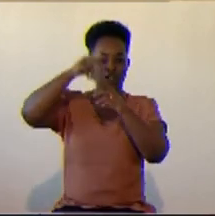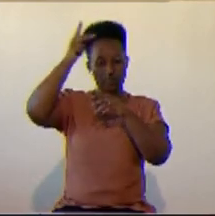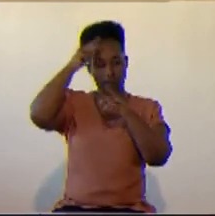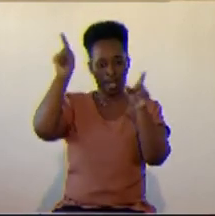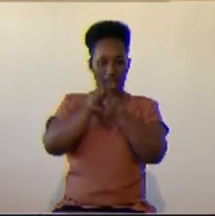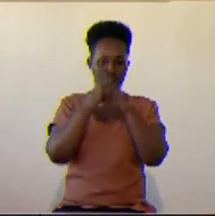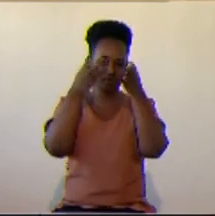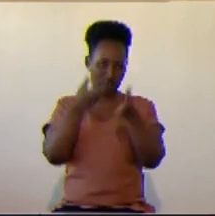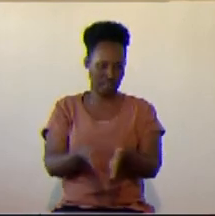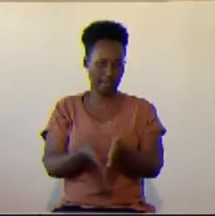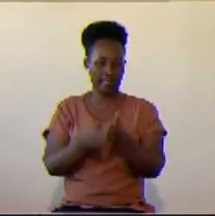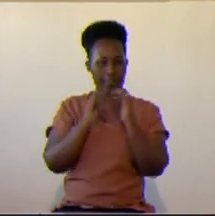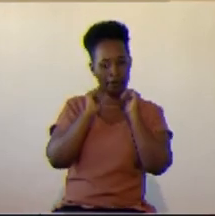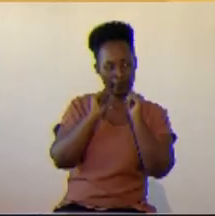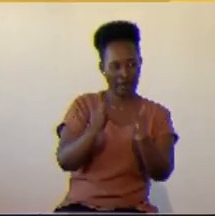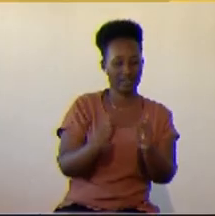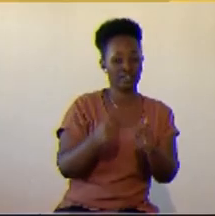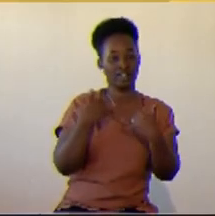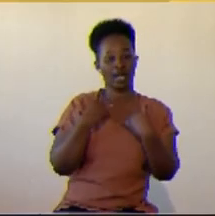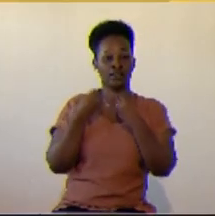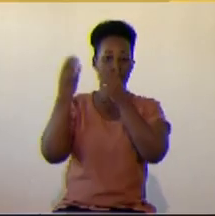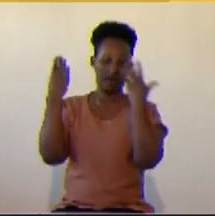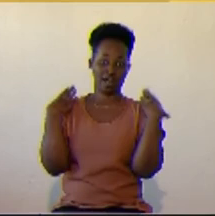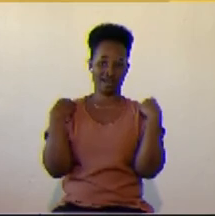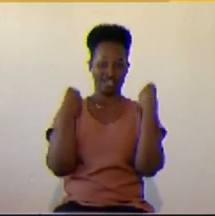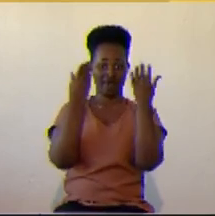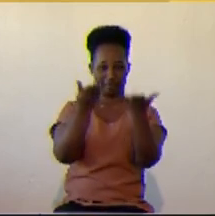today. Right. I'm going to leave you with this assignment.